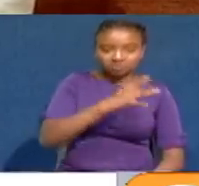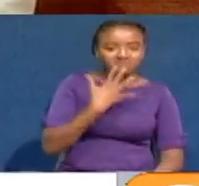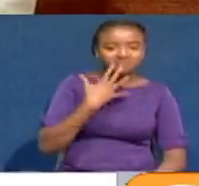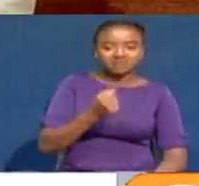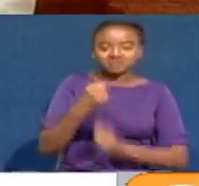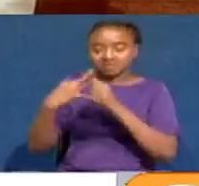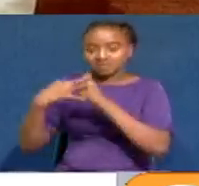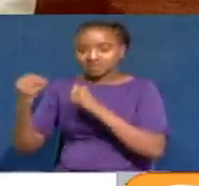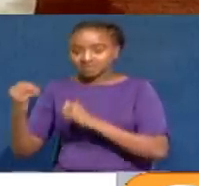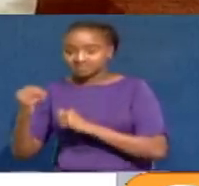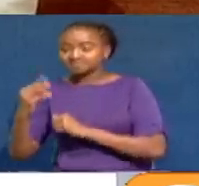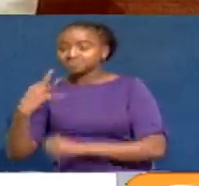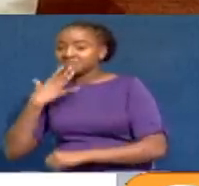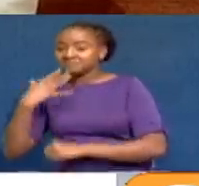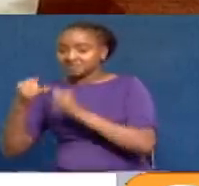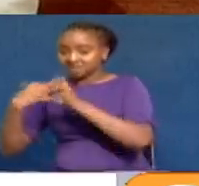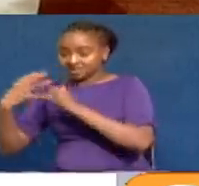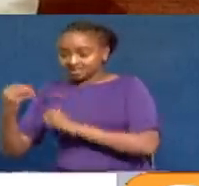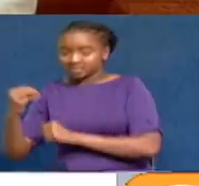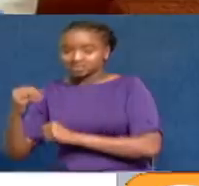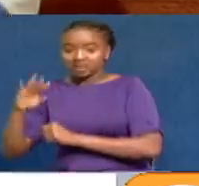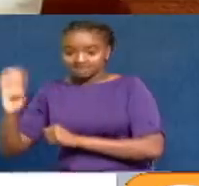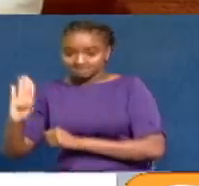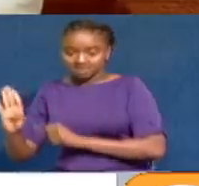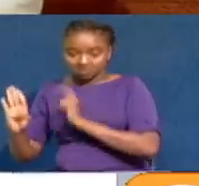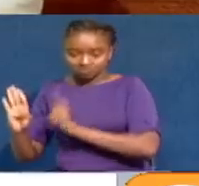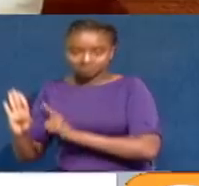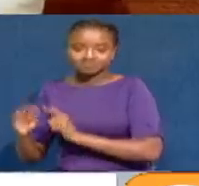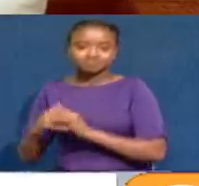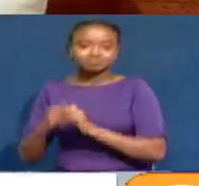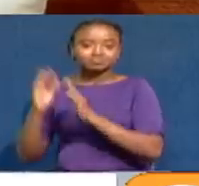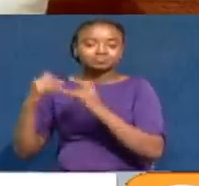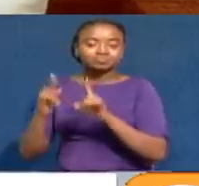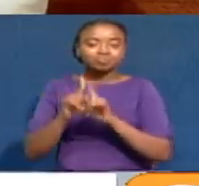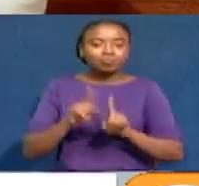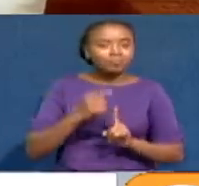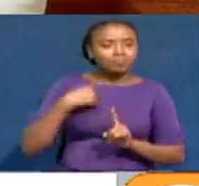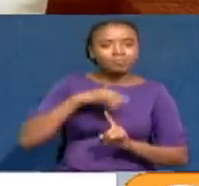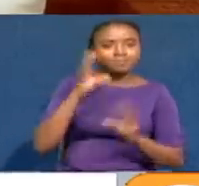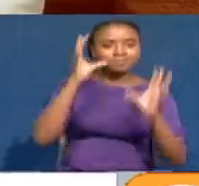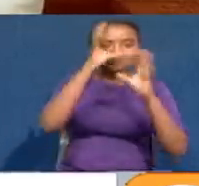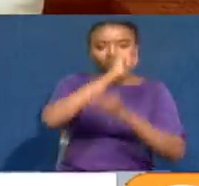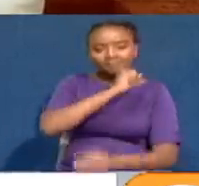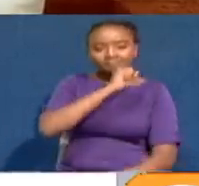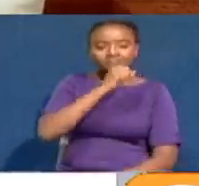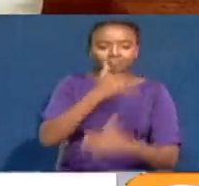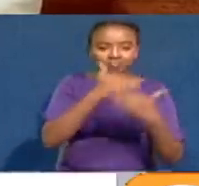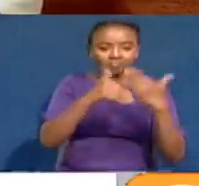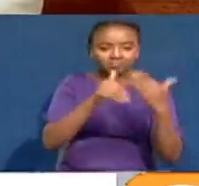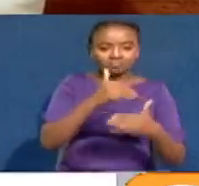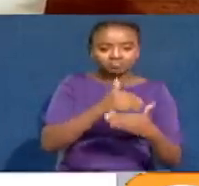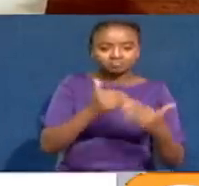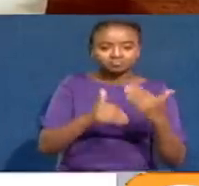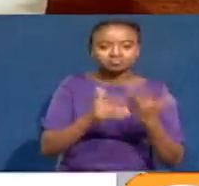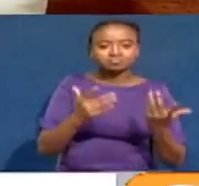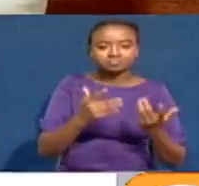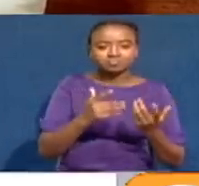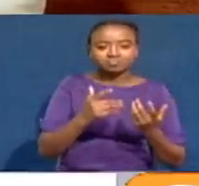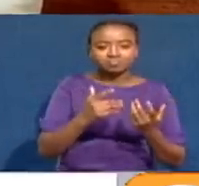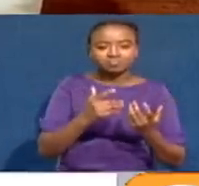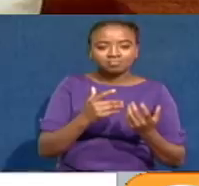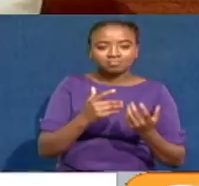other tangibles that we should actually do with debt. Let's assume we build a 1 billion stadium in every constituency. That's around